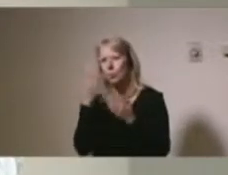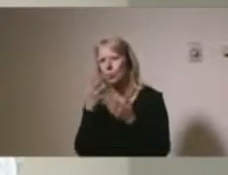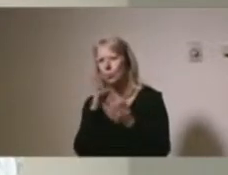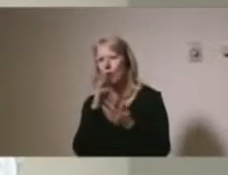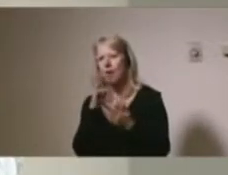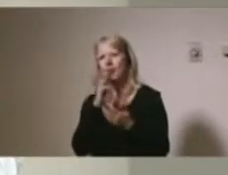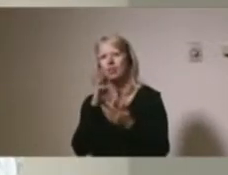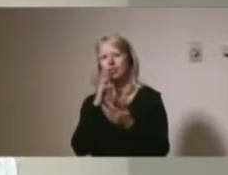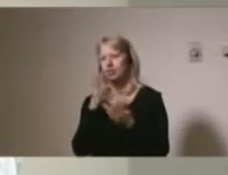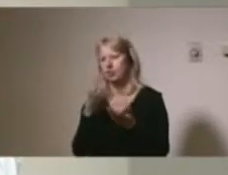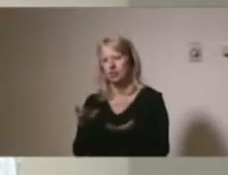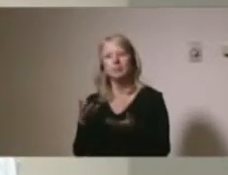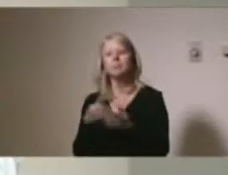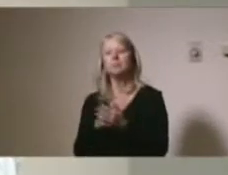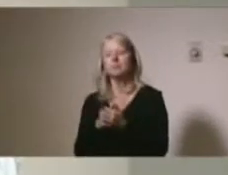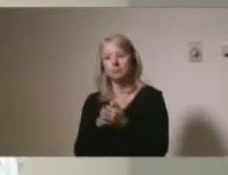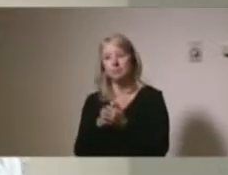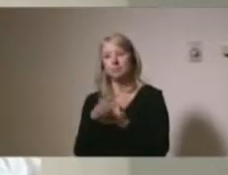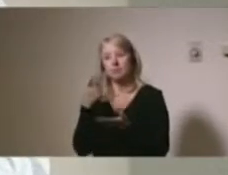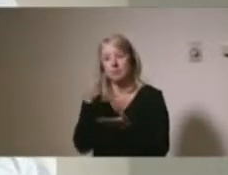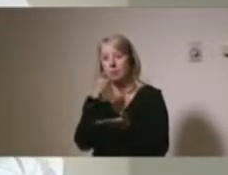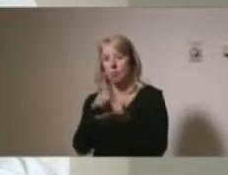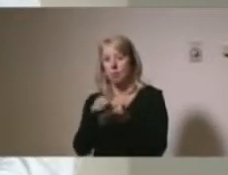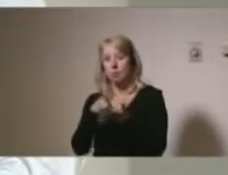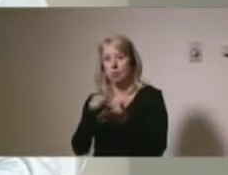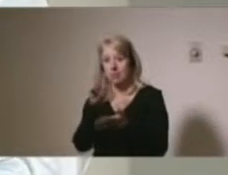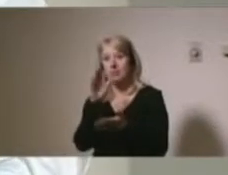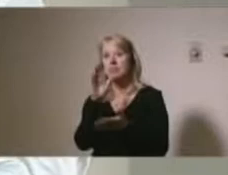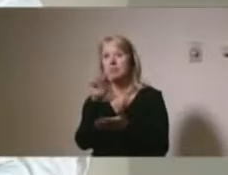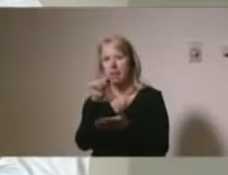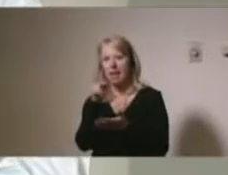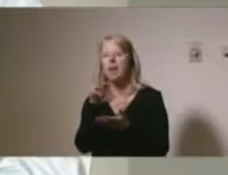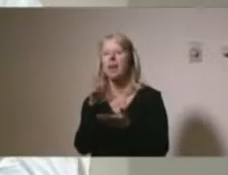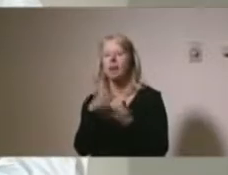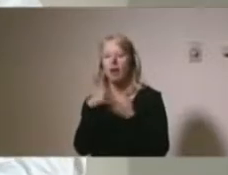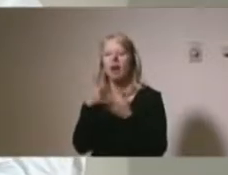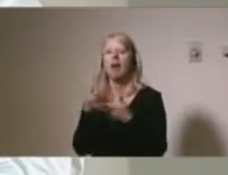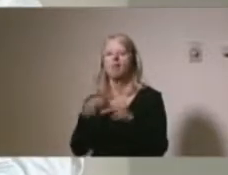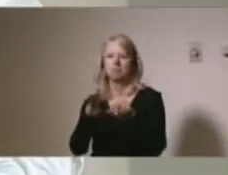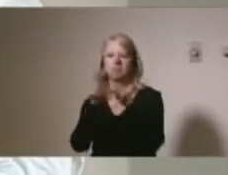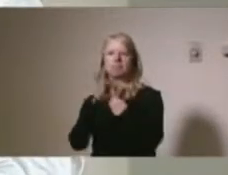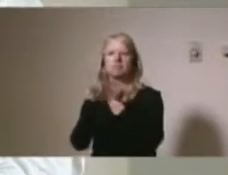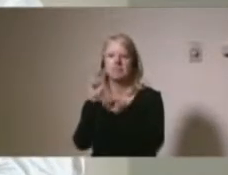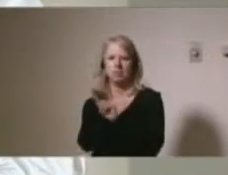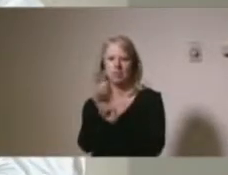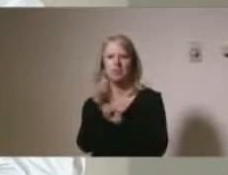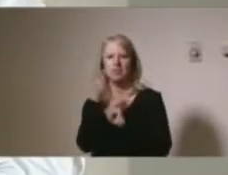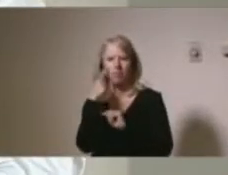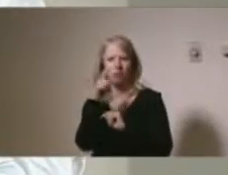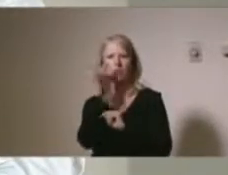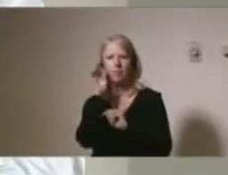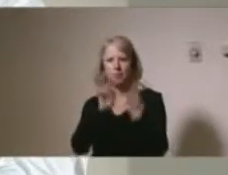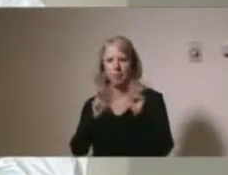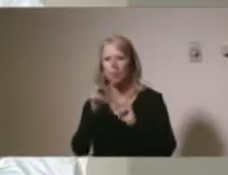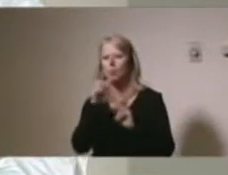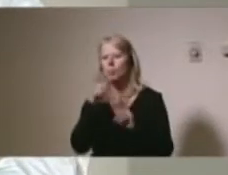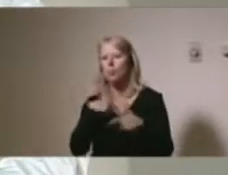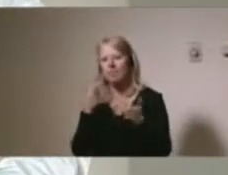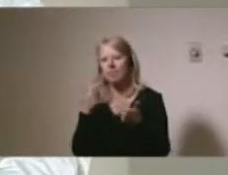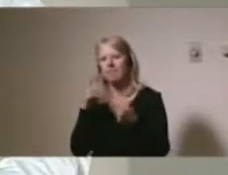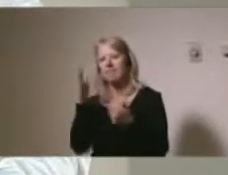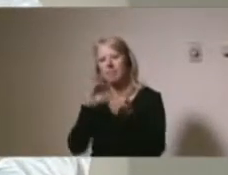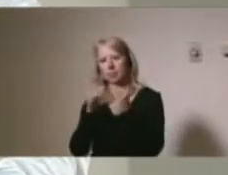and postal banking will help the conditions for the Aboriginal people, both living in the